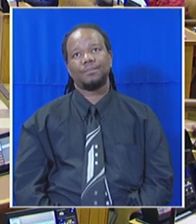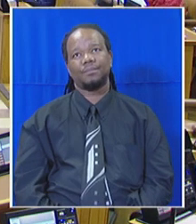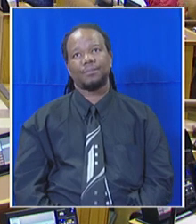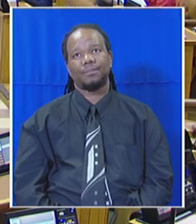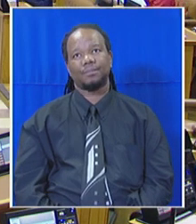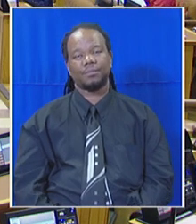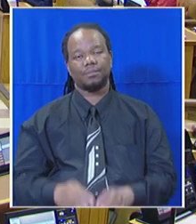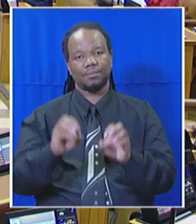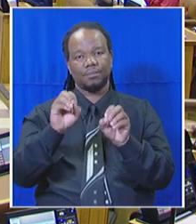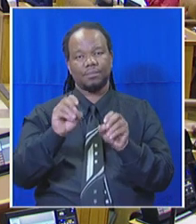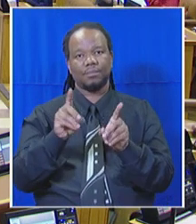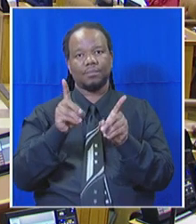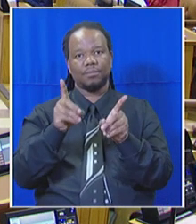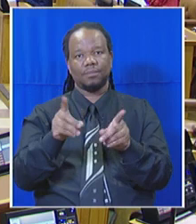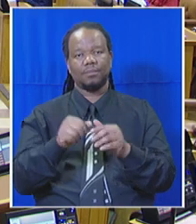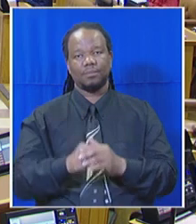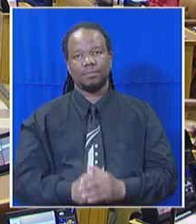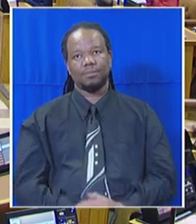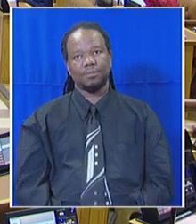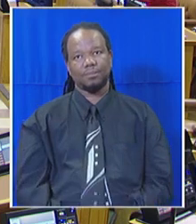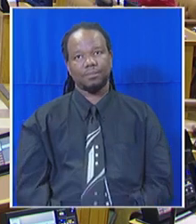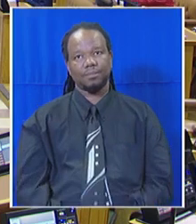Okay, let's,